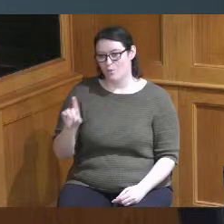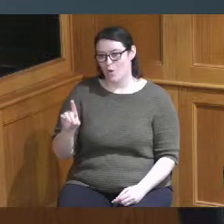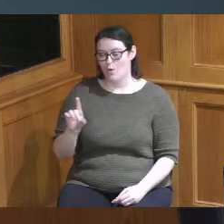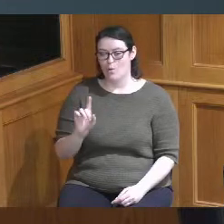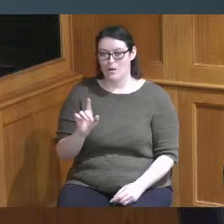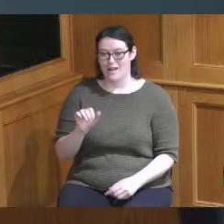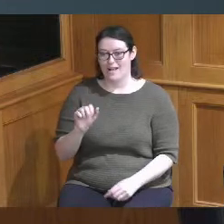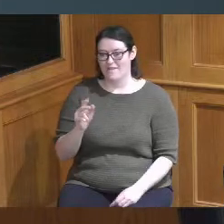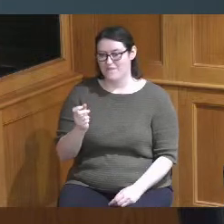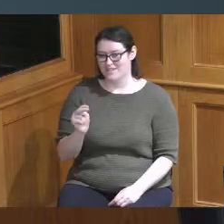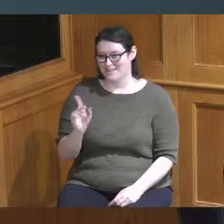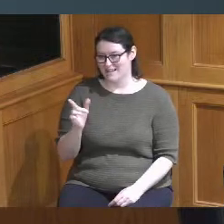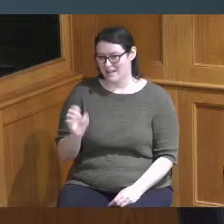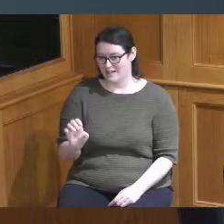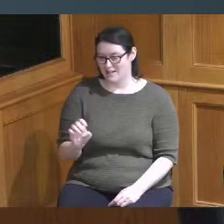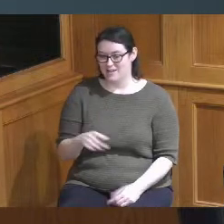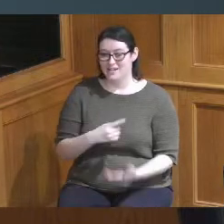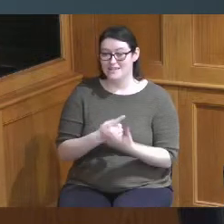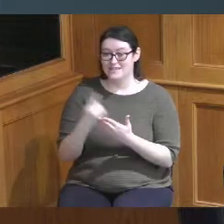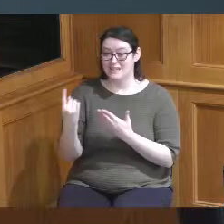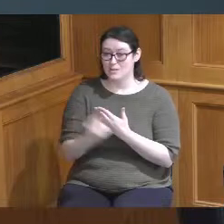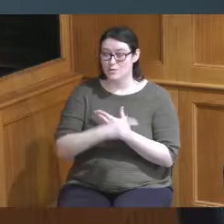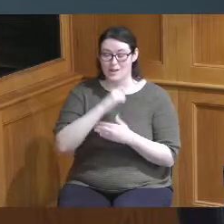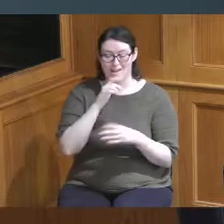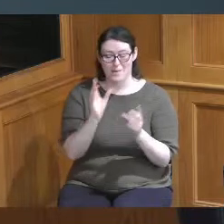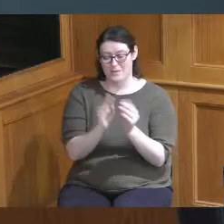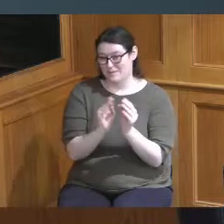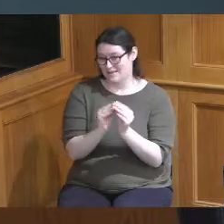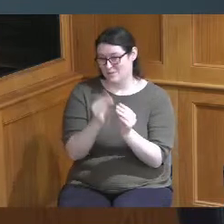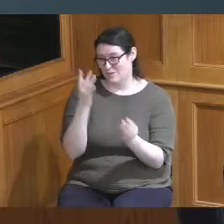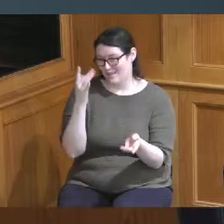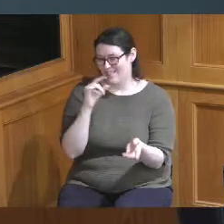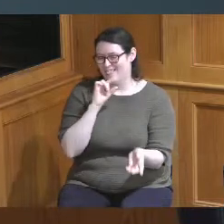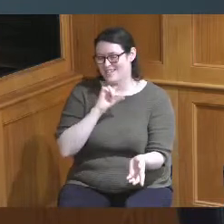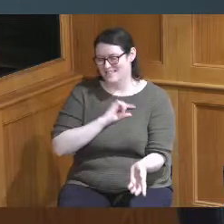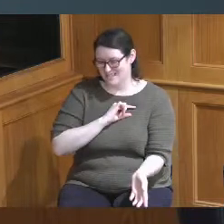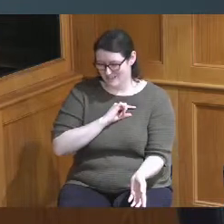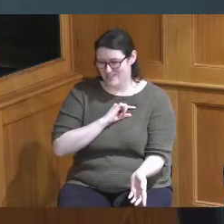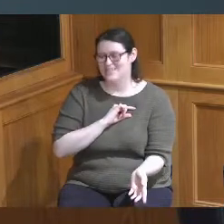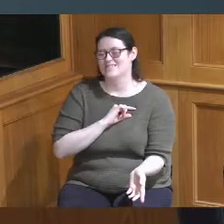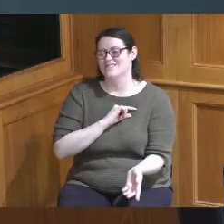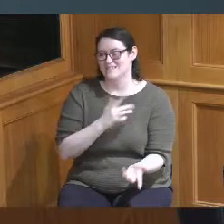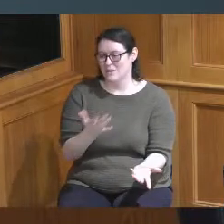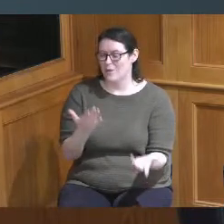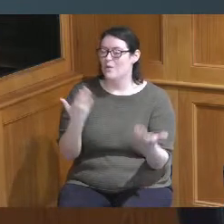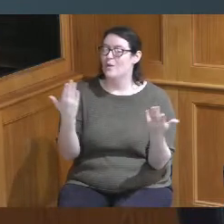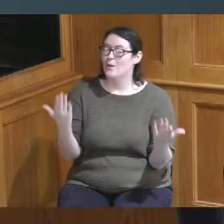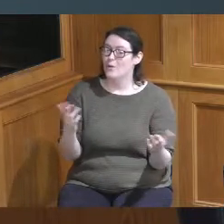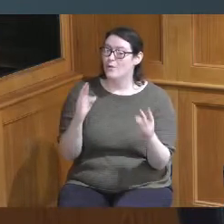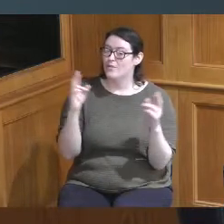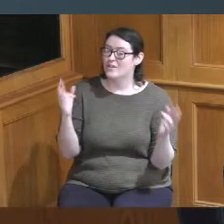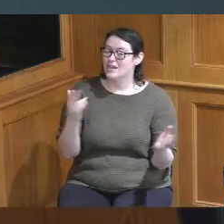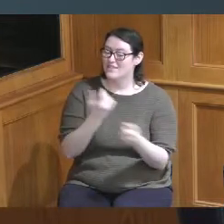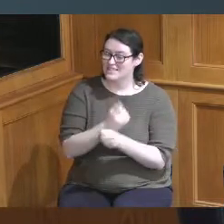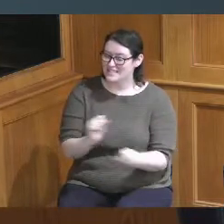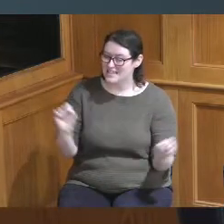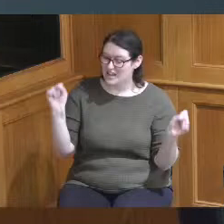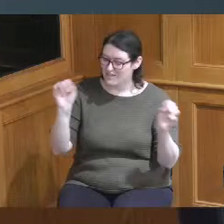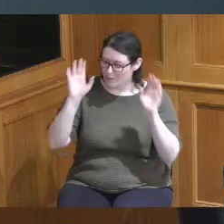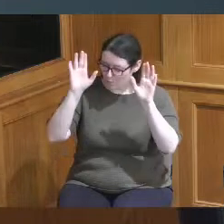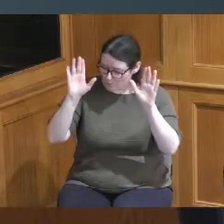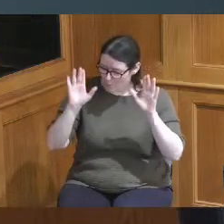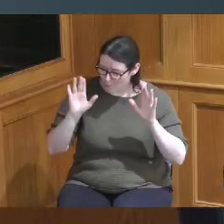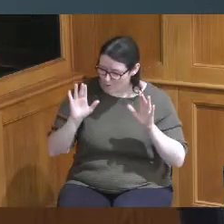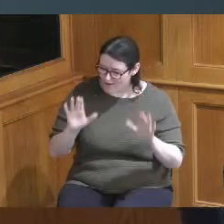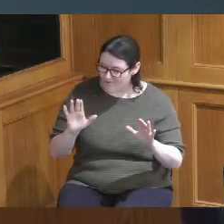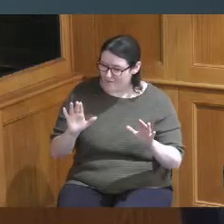will not be meeting next week. It is Thanksgiving, and wishing everybody a safe, wonderful,